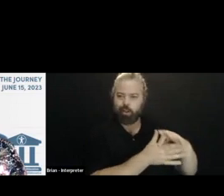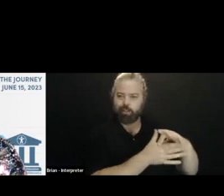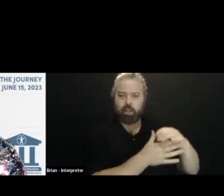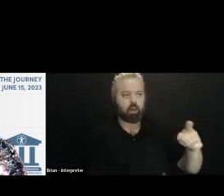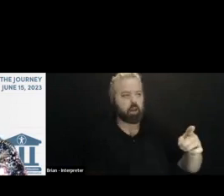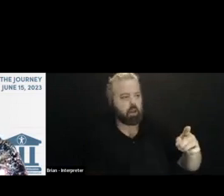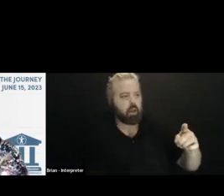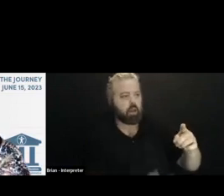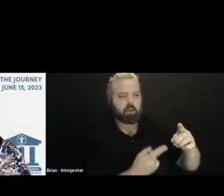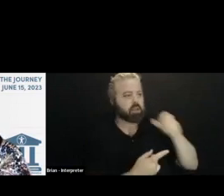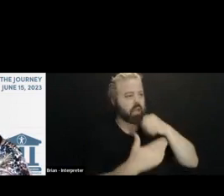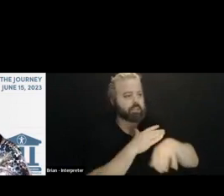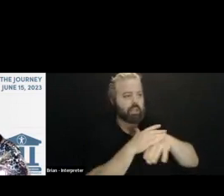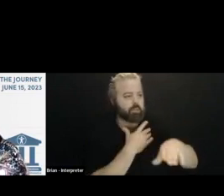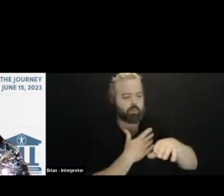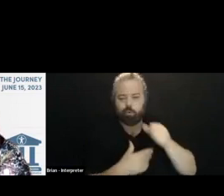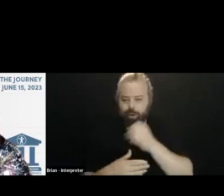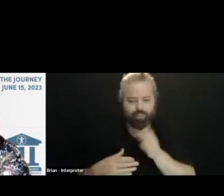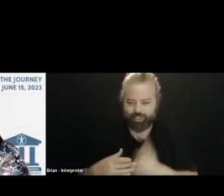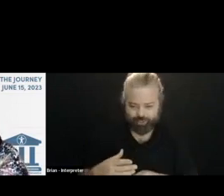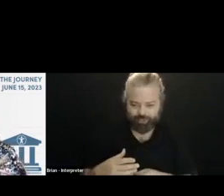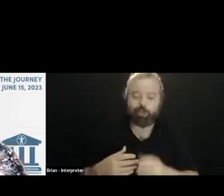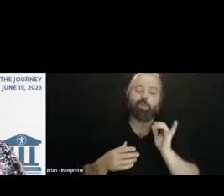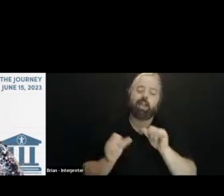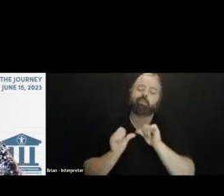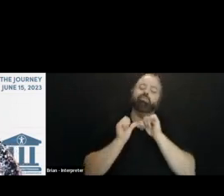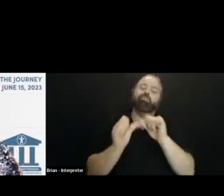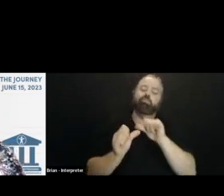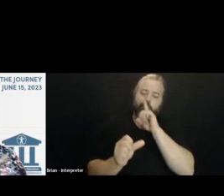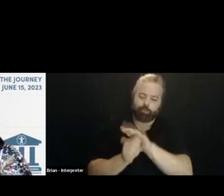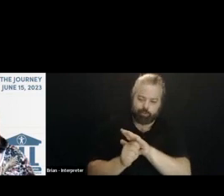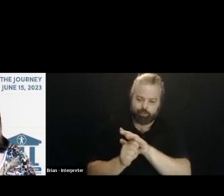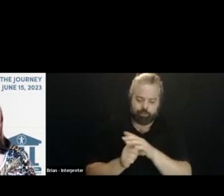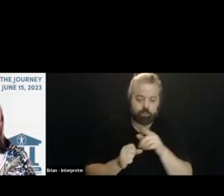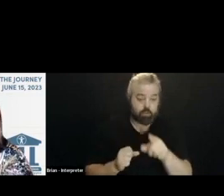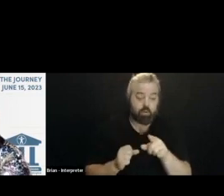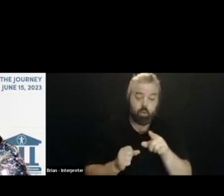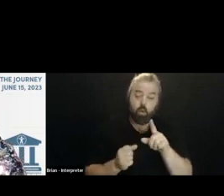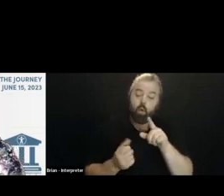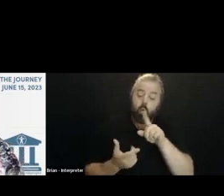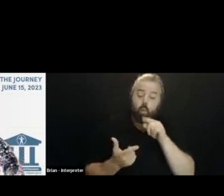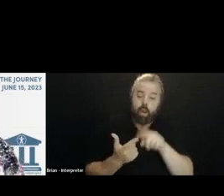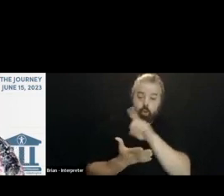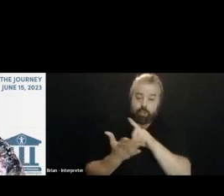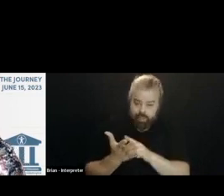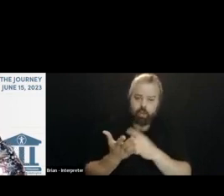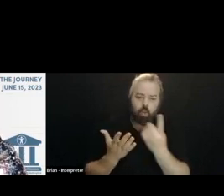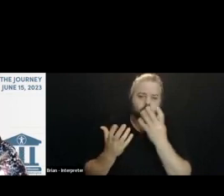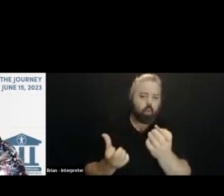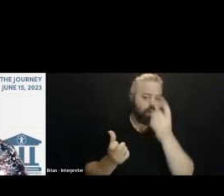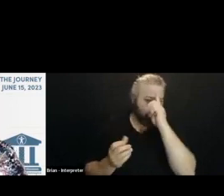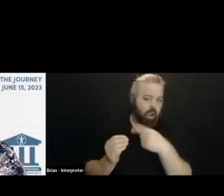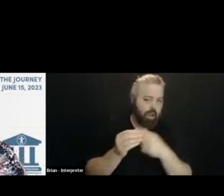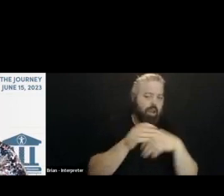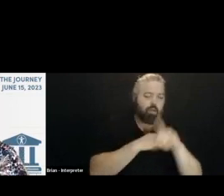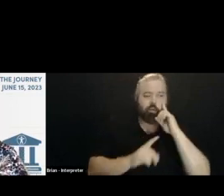it needs to be that ongoing commitment and keeping in mind to design with accessibility in mind for all of your new pages, new